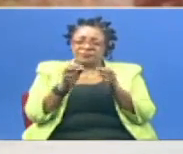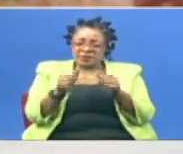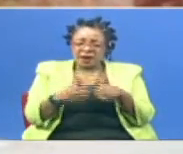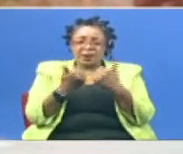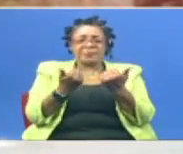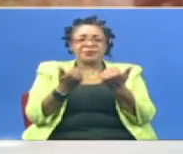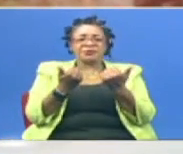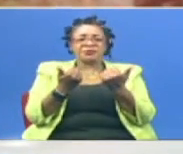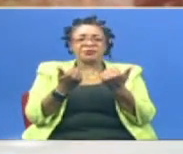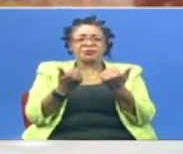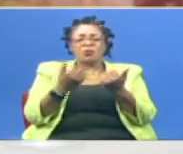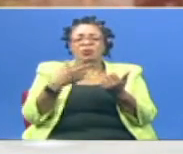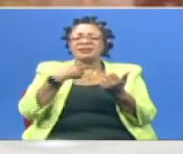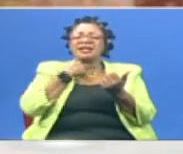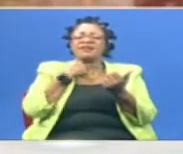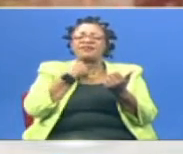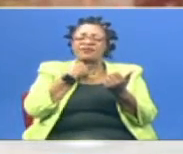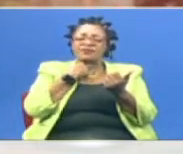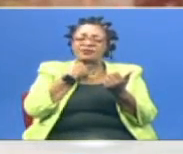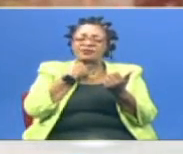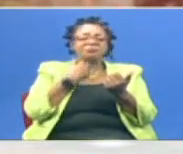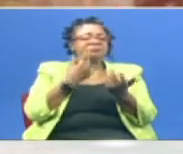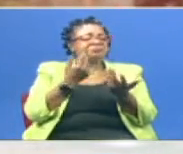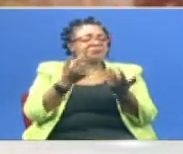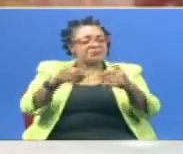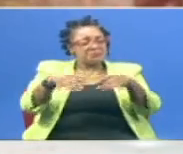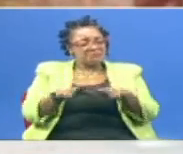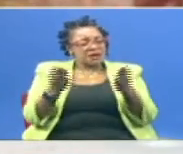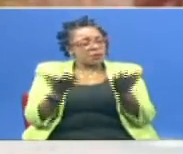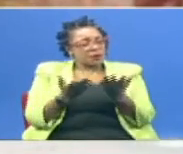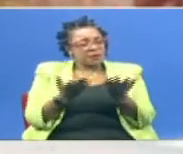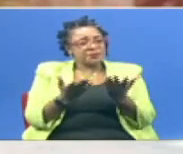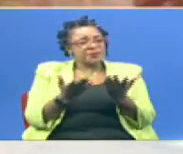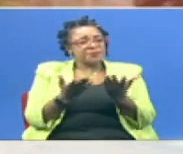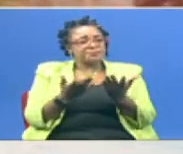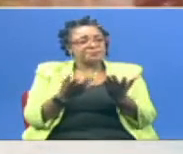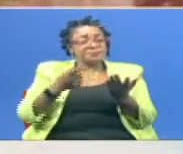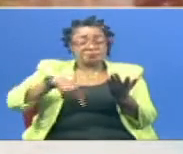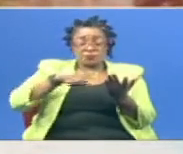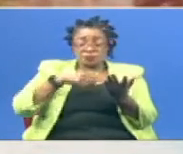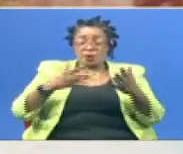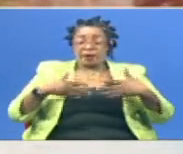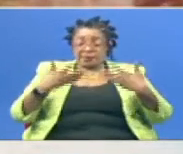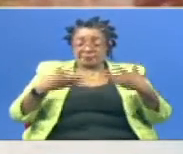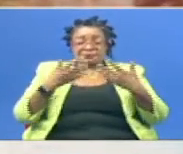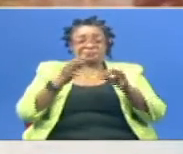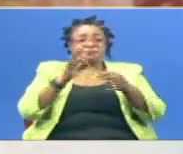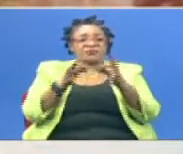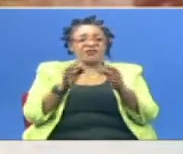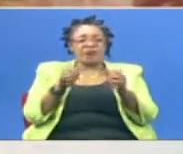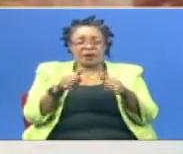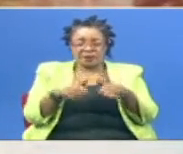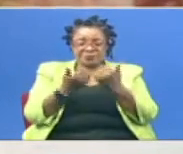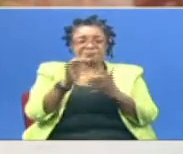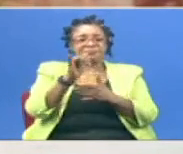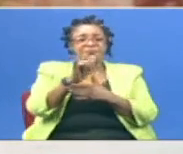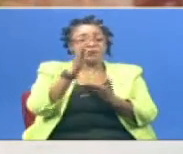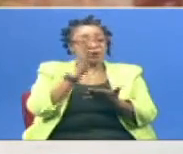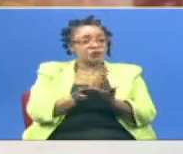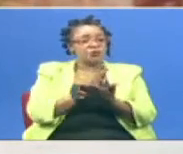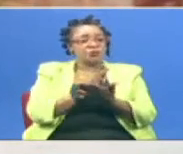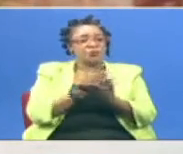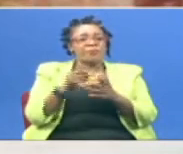soldiers, or whether they were slaves, where were they buried? And we are glad if it's going to be authenticated and it's going to be